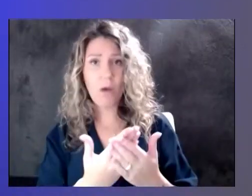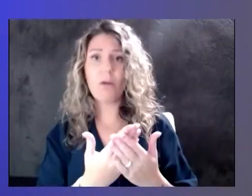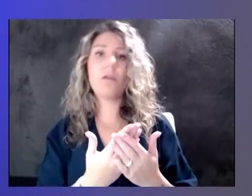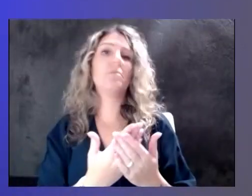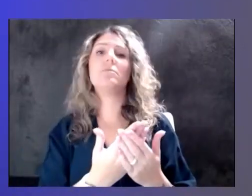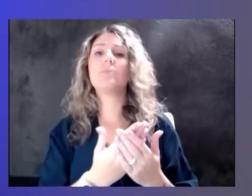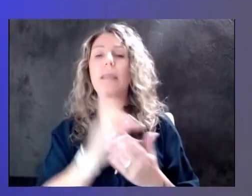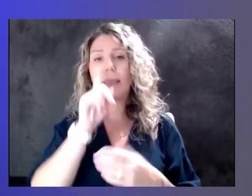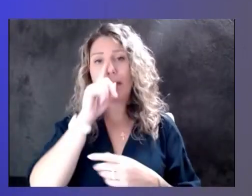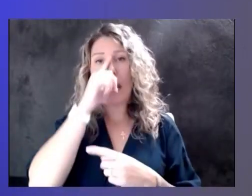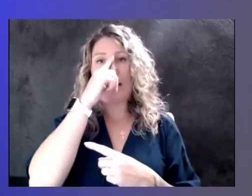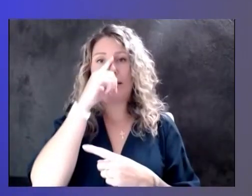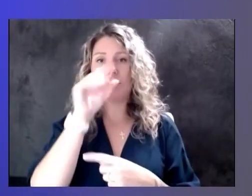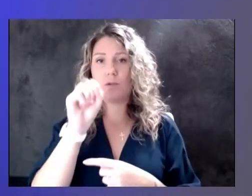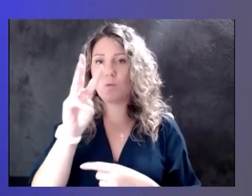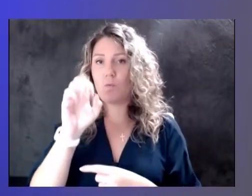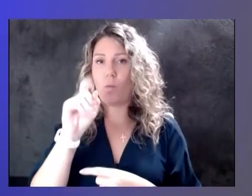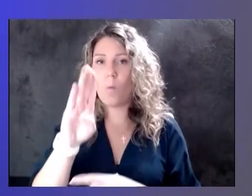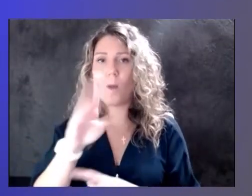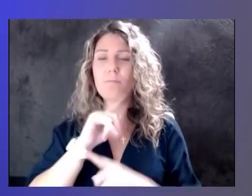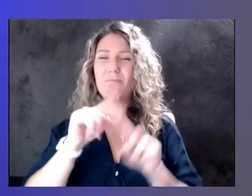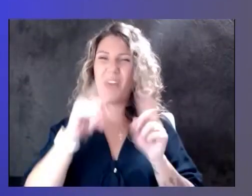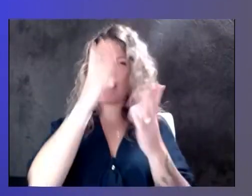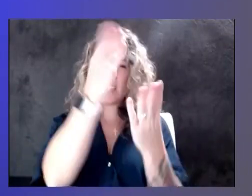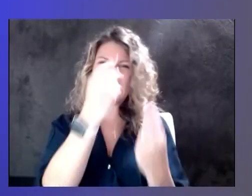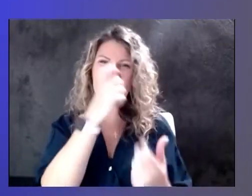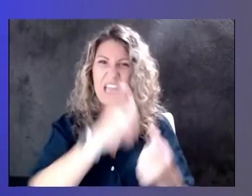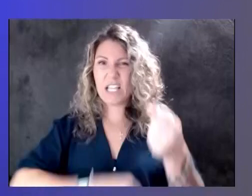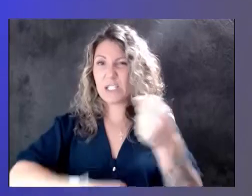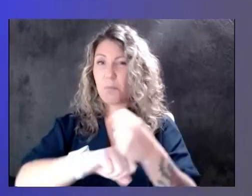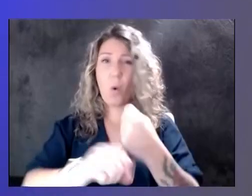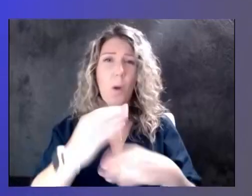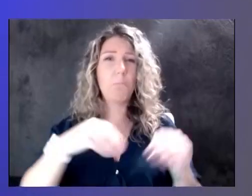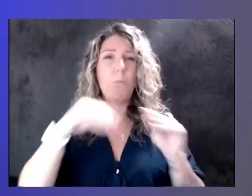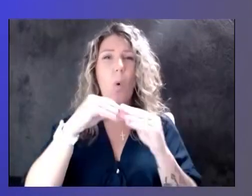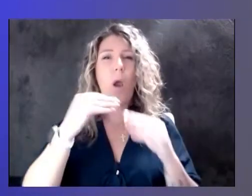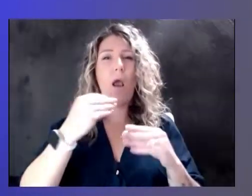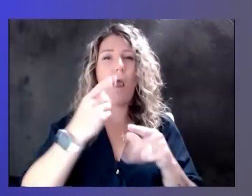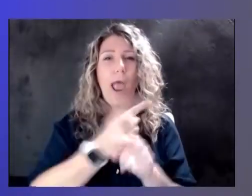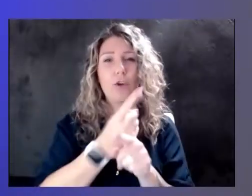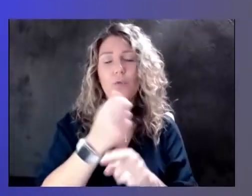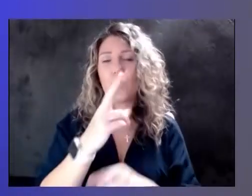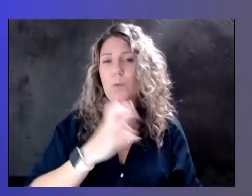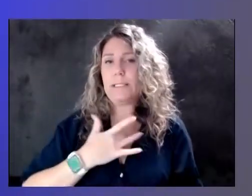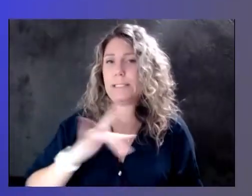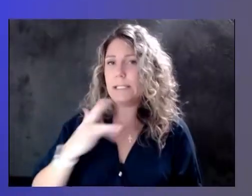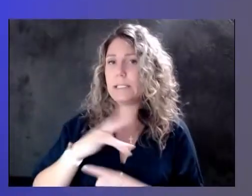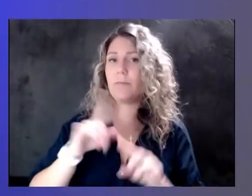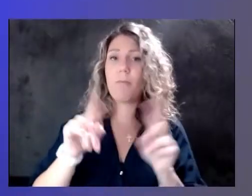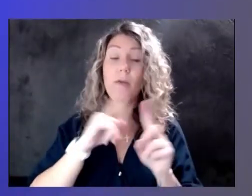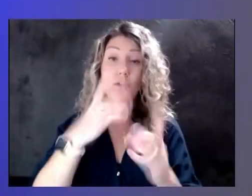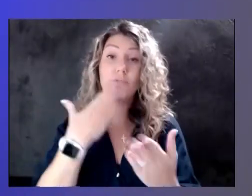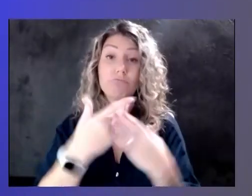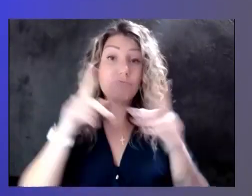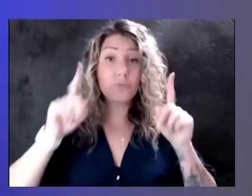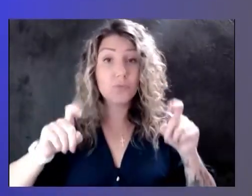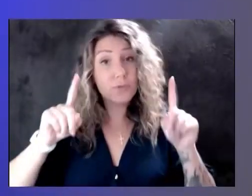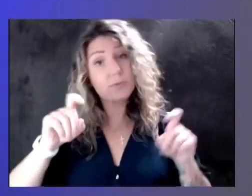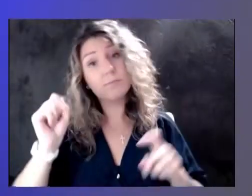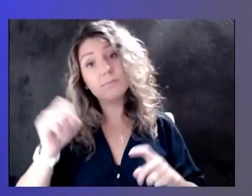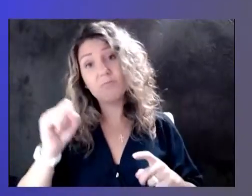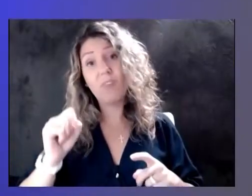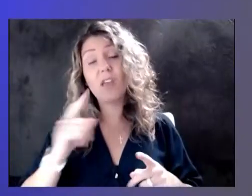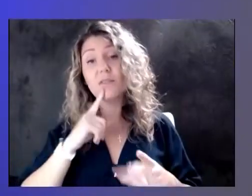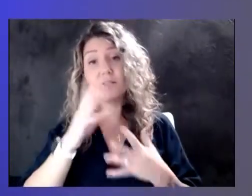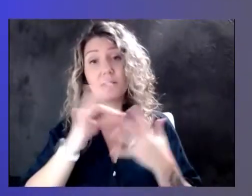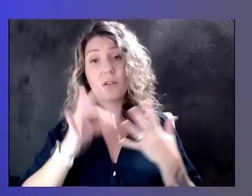I wouldn't say the data supports that they are more accurate or more sensitive, but they're good tests. I think that it's definitely an option, especially